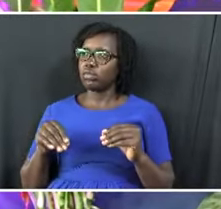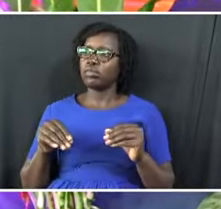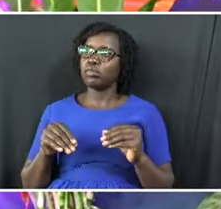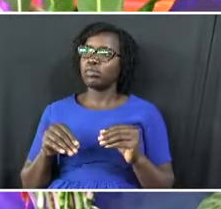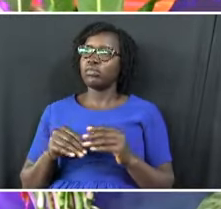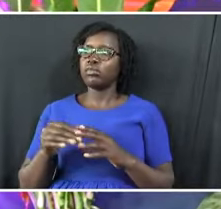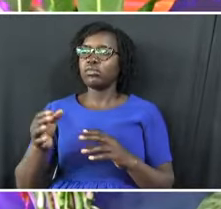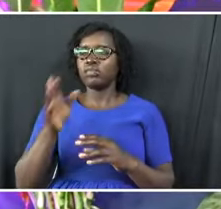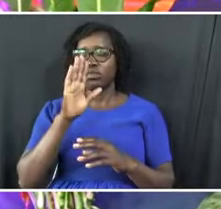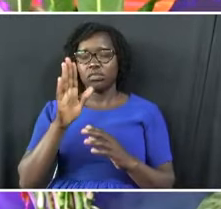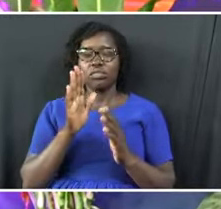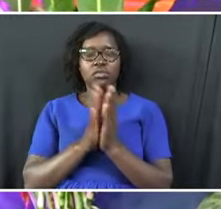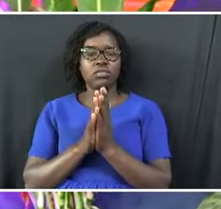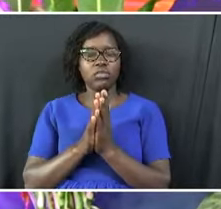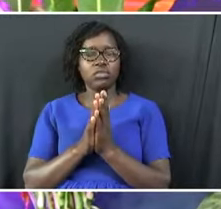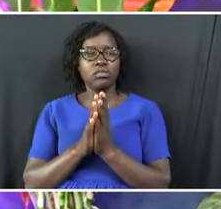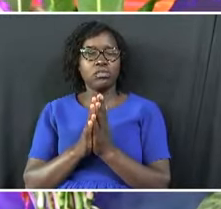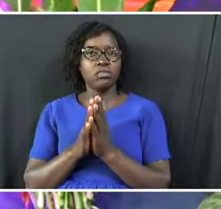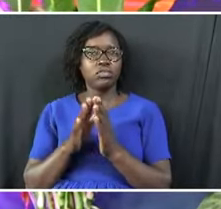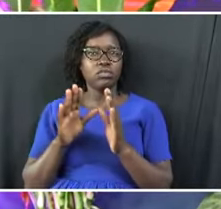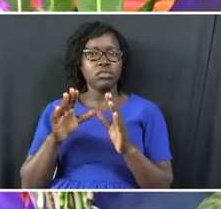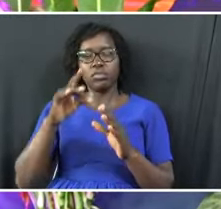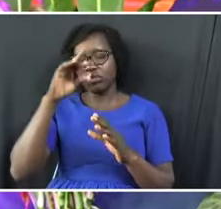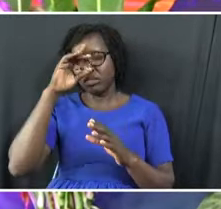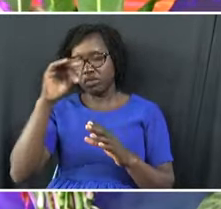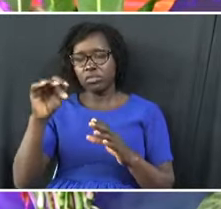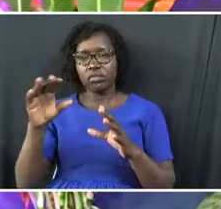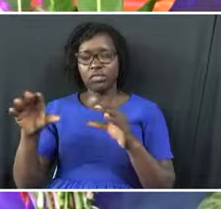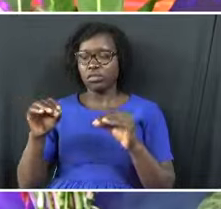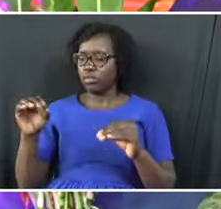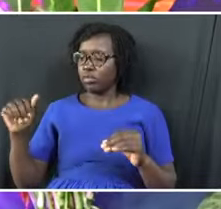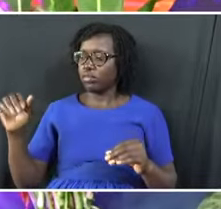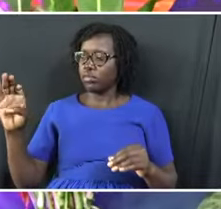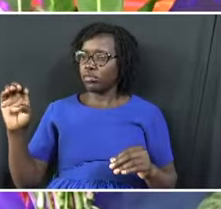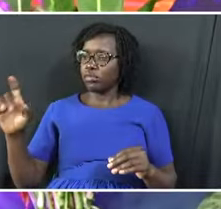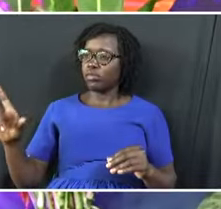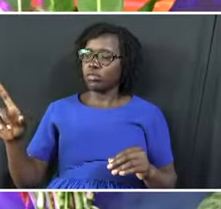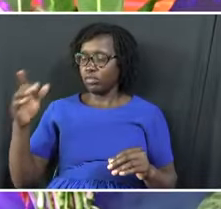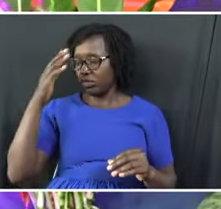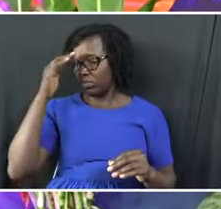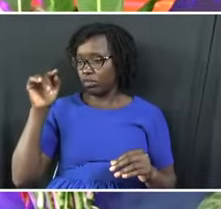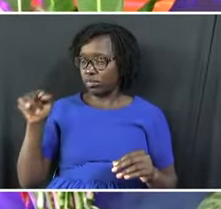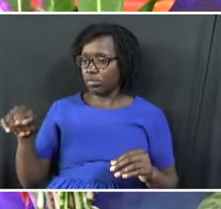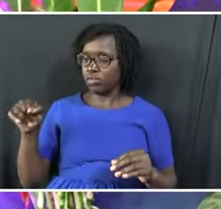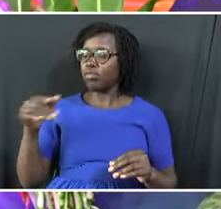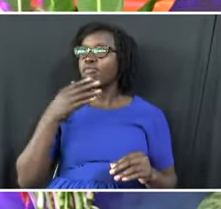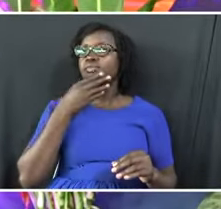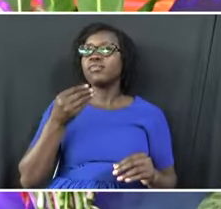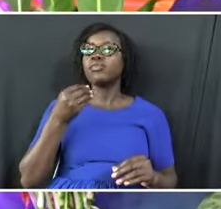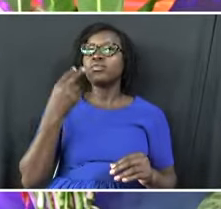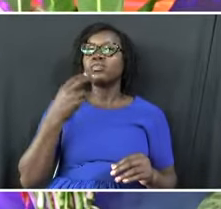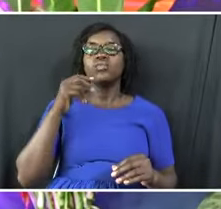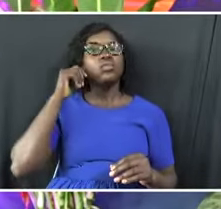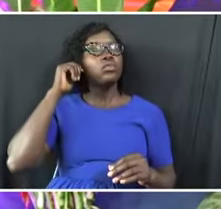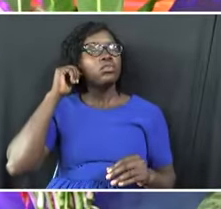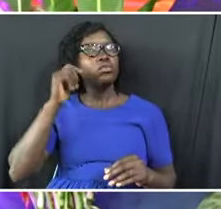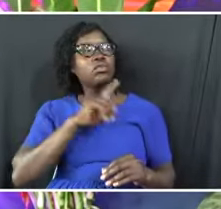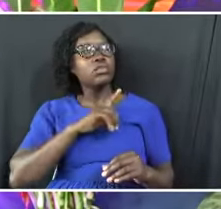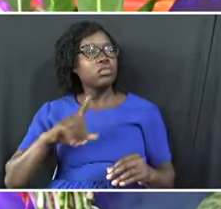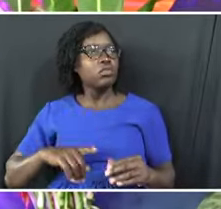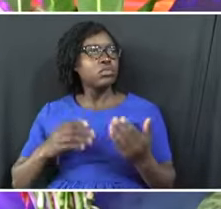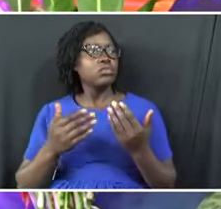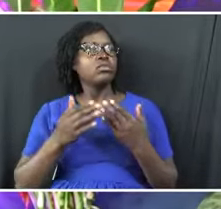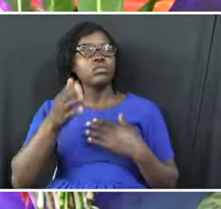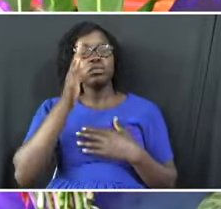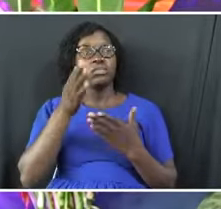God regarded and accepted apple because apple was a man who obeyed the Lord. Children of God